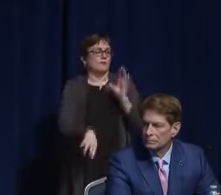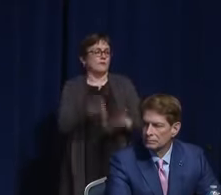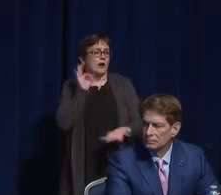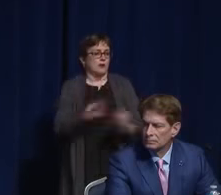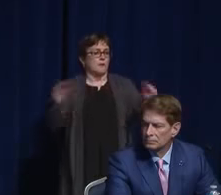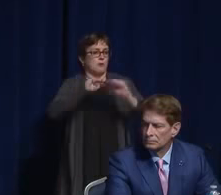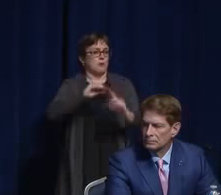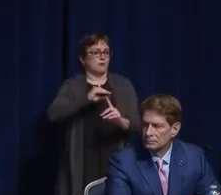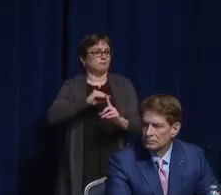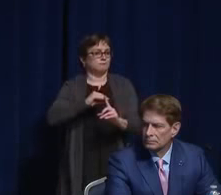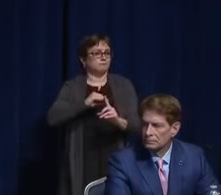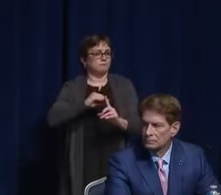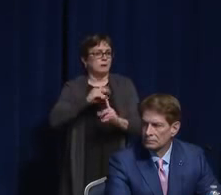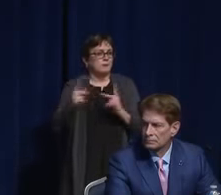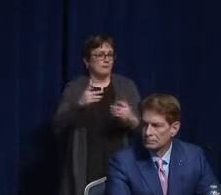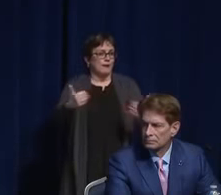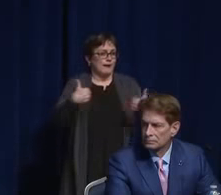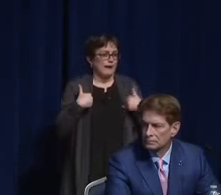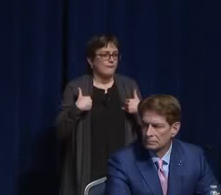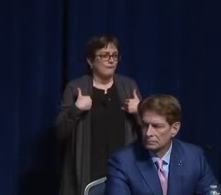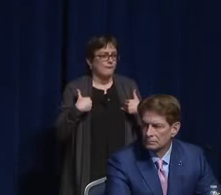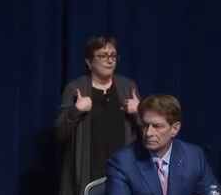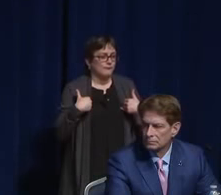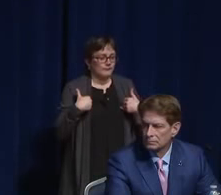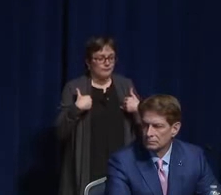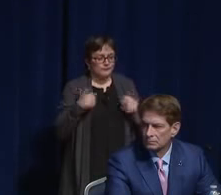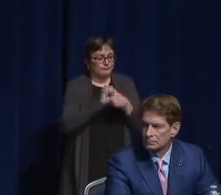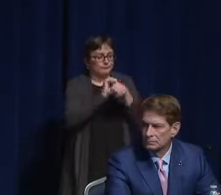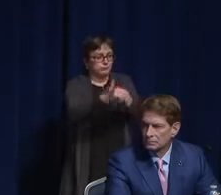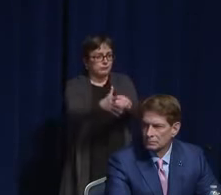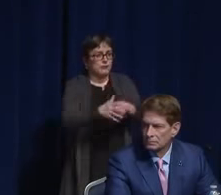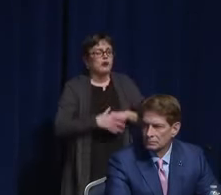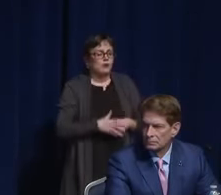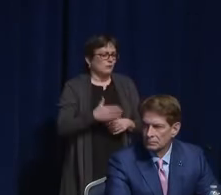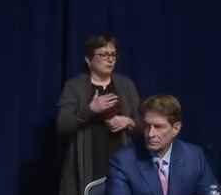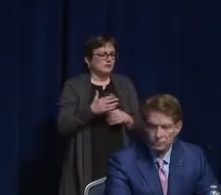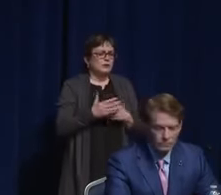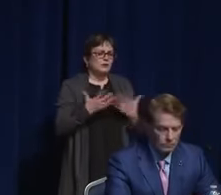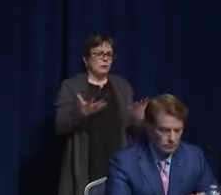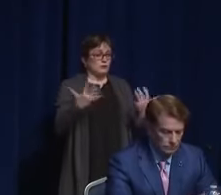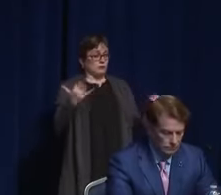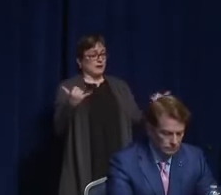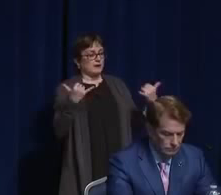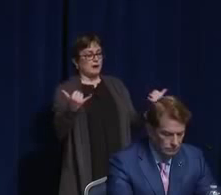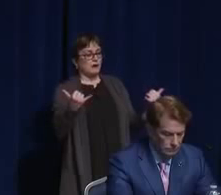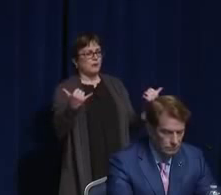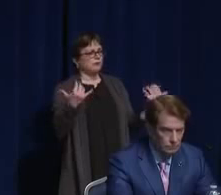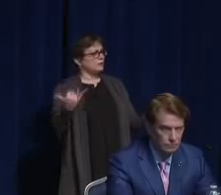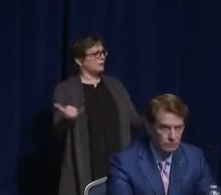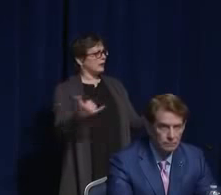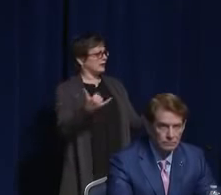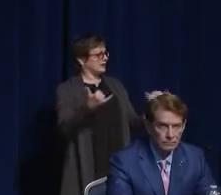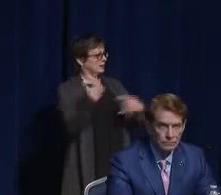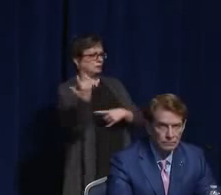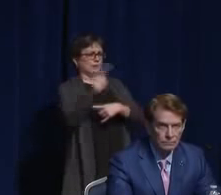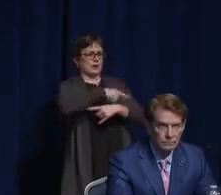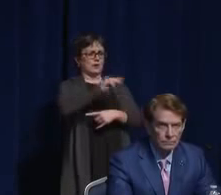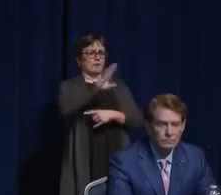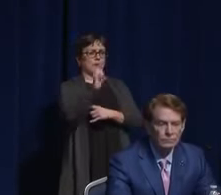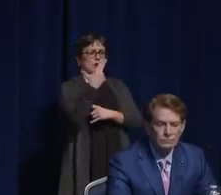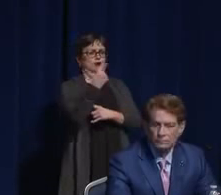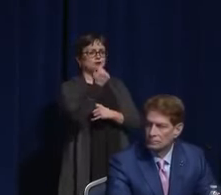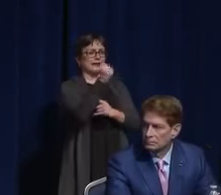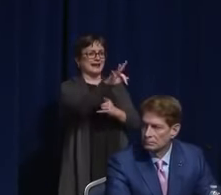positive results would go up. And I will tell you right now, as I sit here on March 19th, I guess,